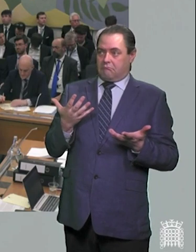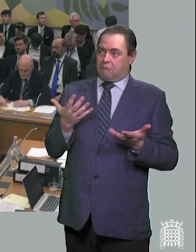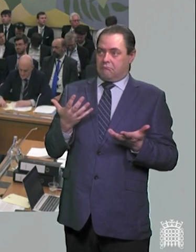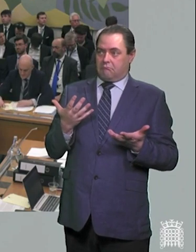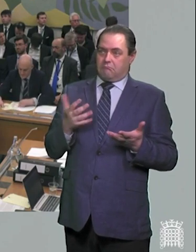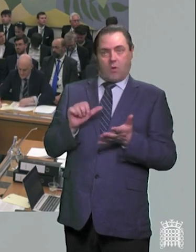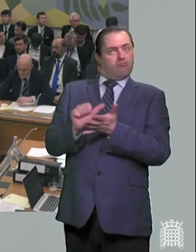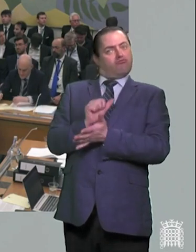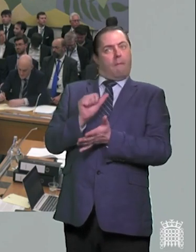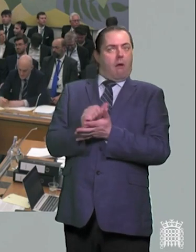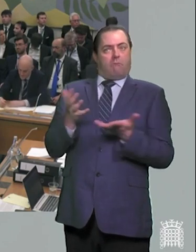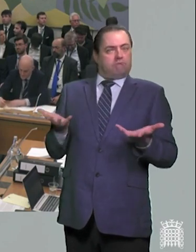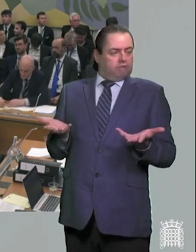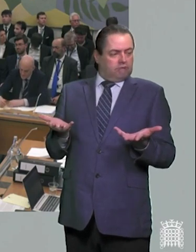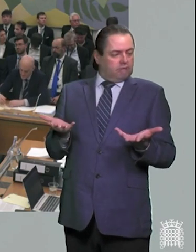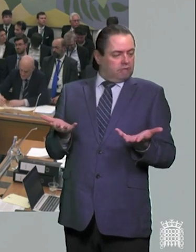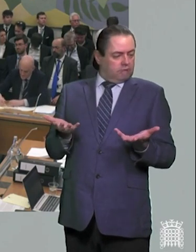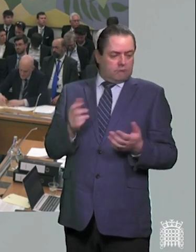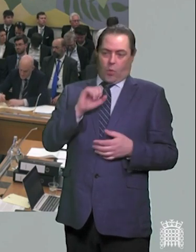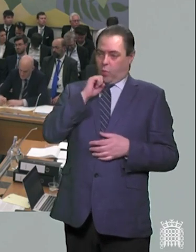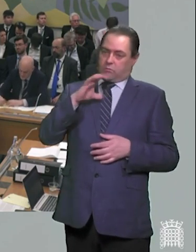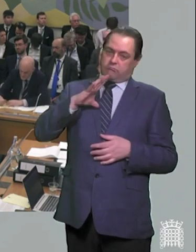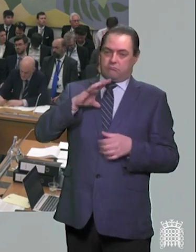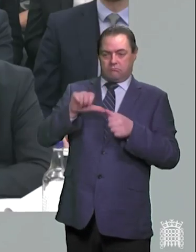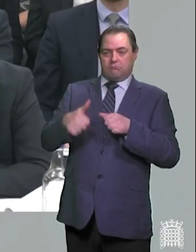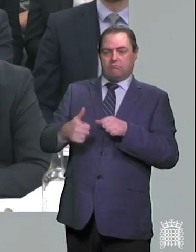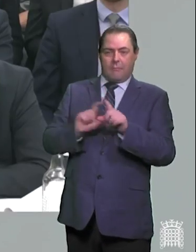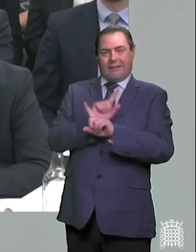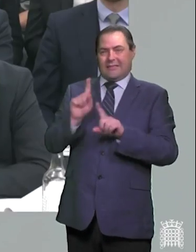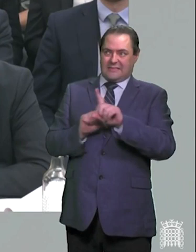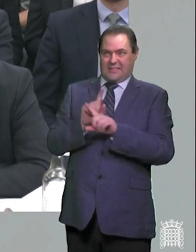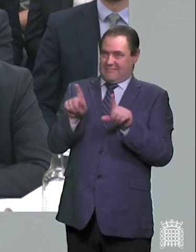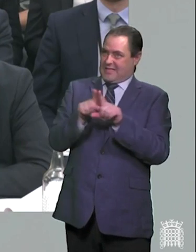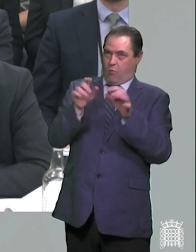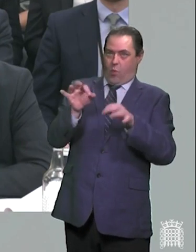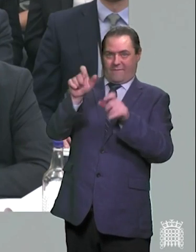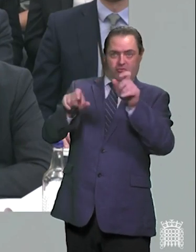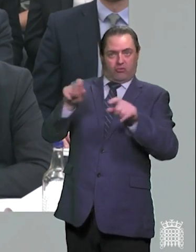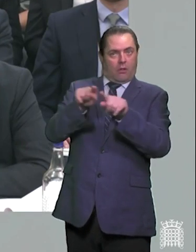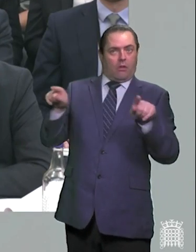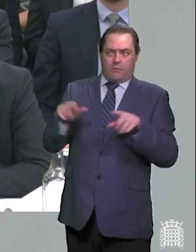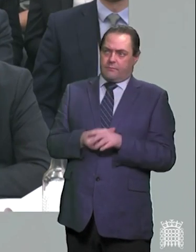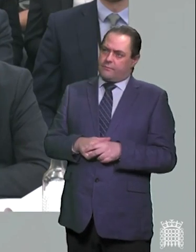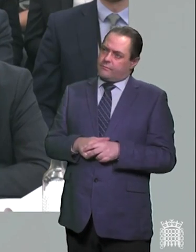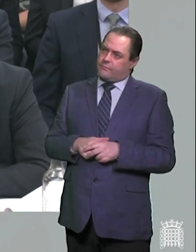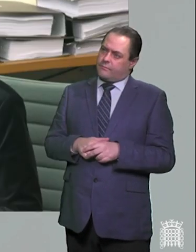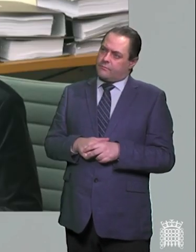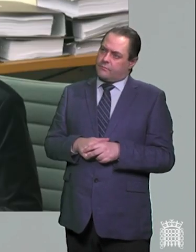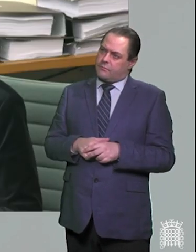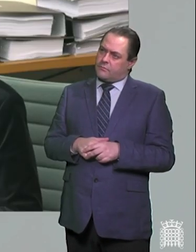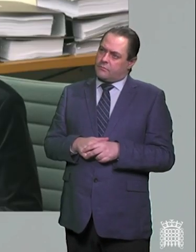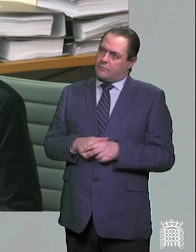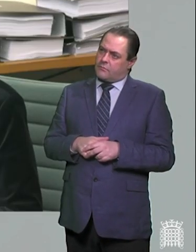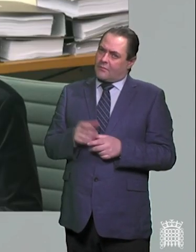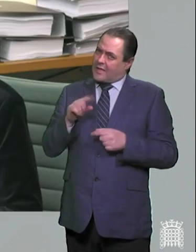a perfectly proper thing to do. We were about to have another meeting, and they were very largely the same officials. And presumably